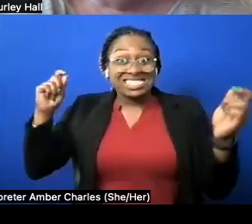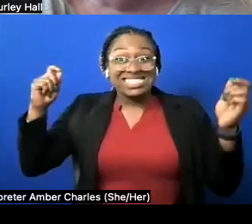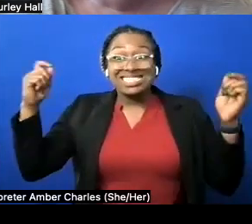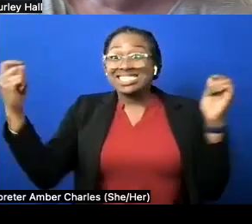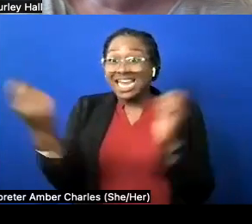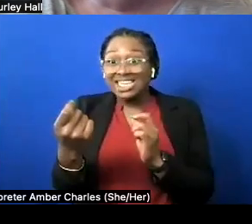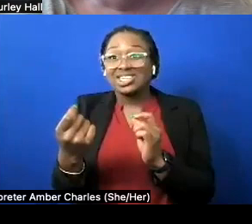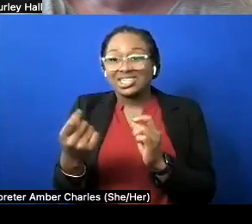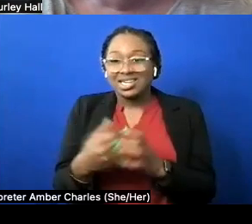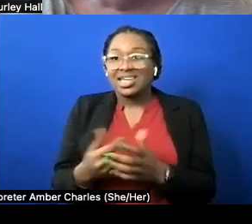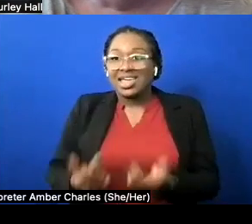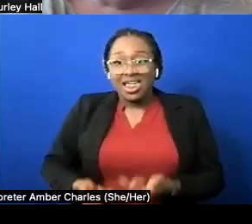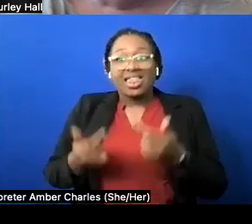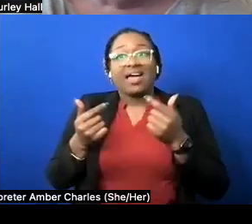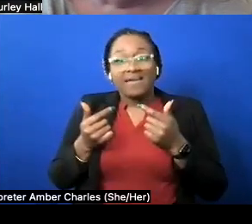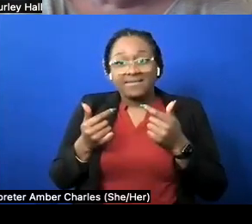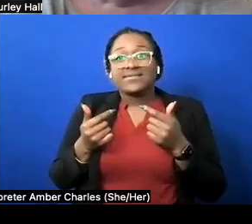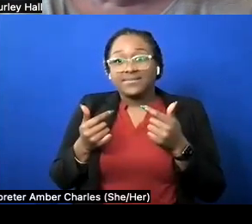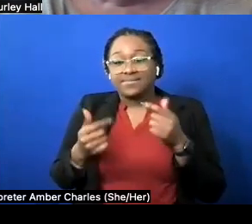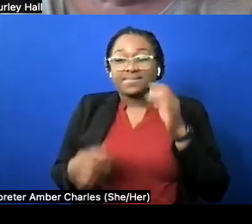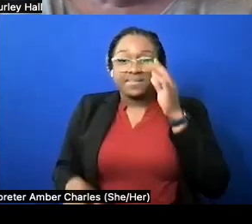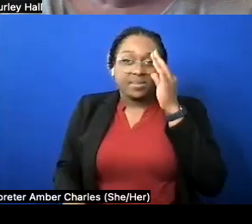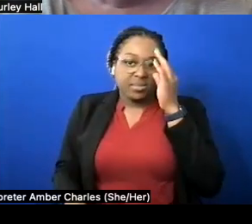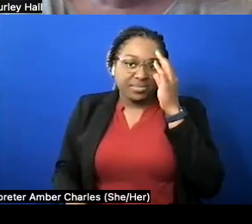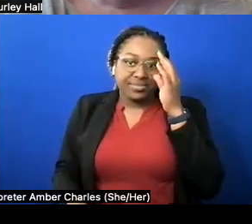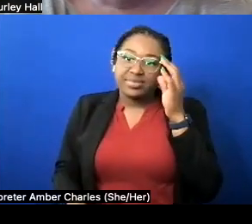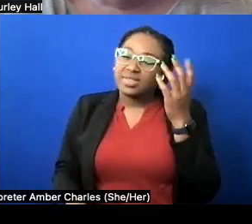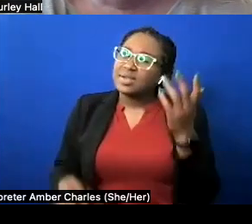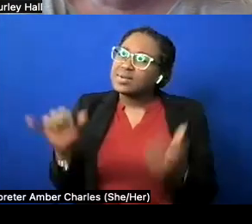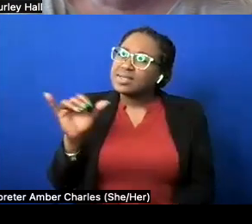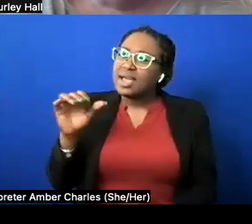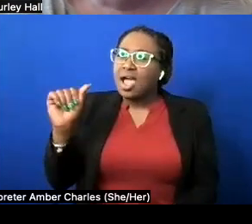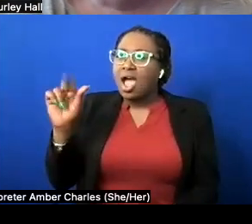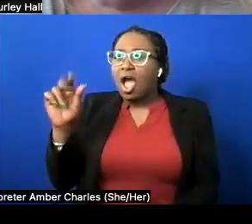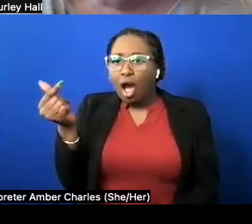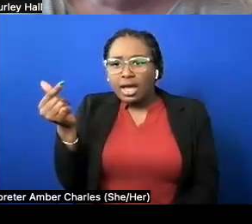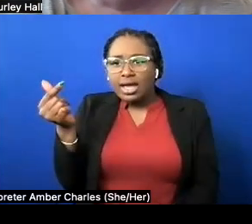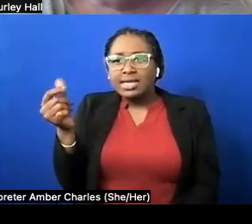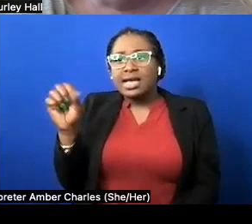So much has changed in just like life. And it was like August, September,